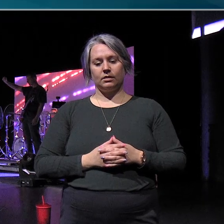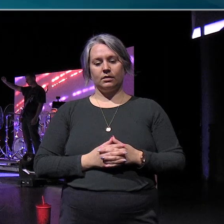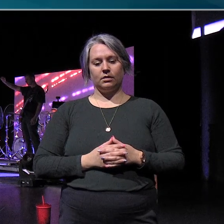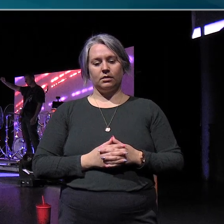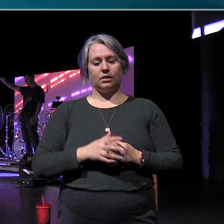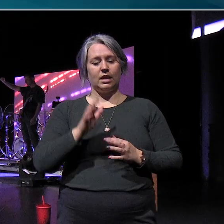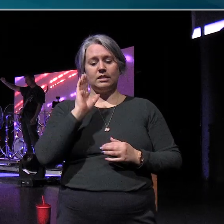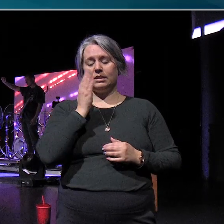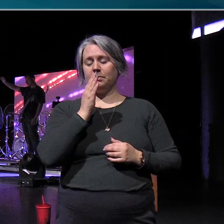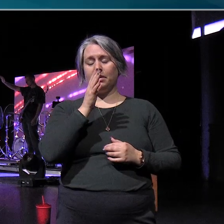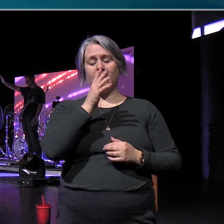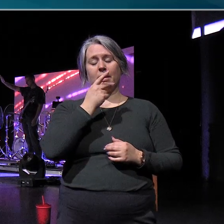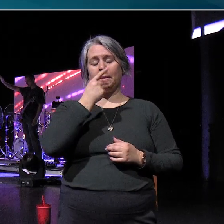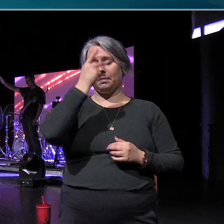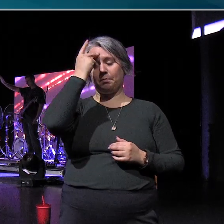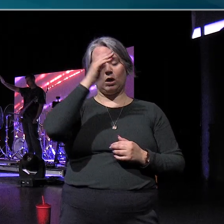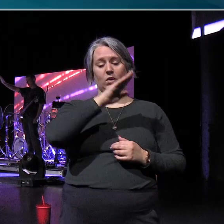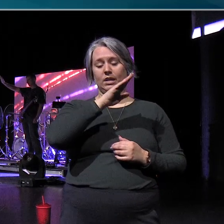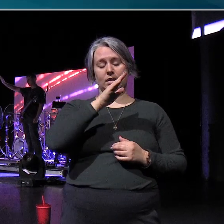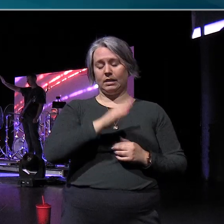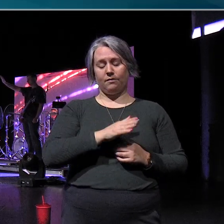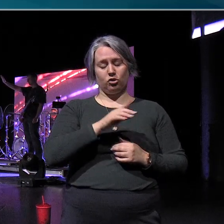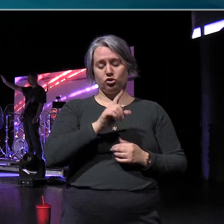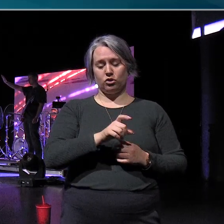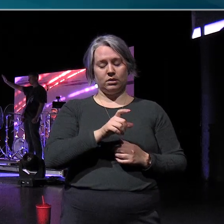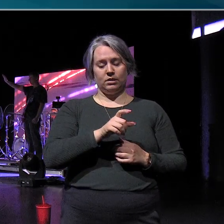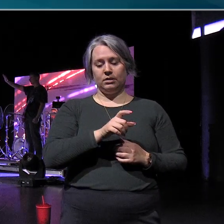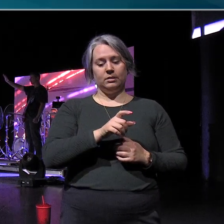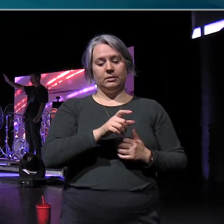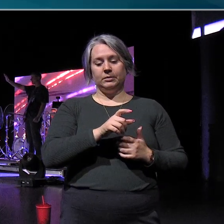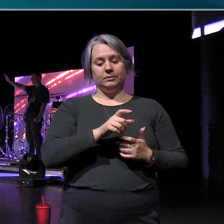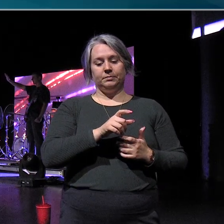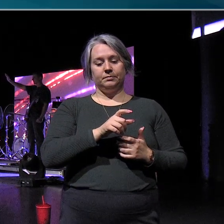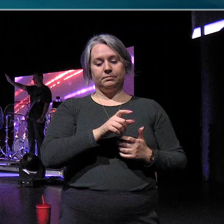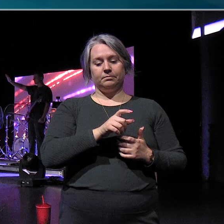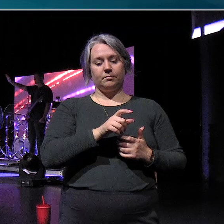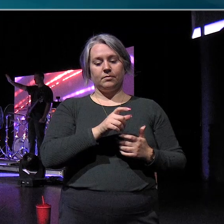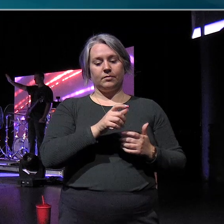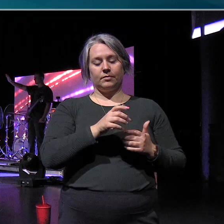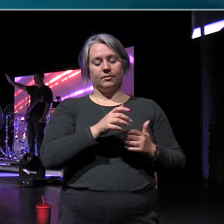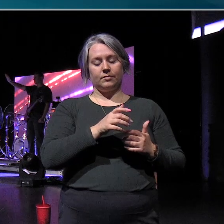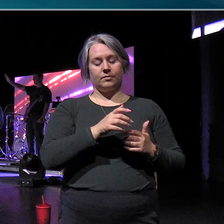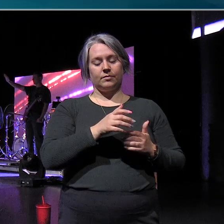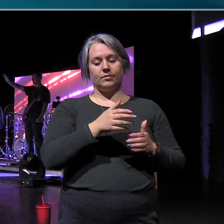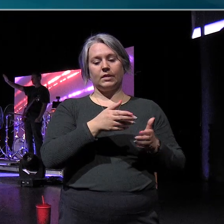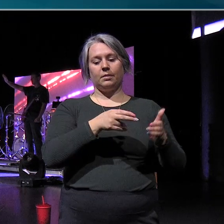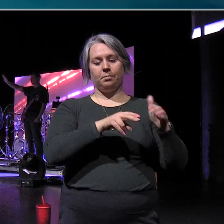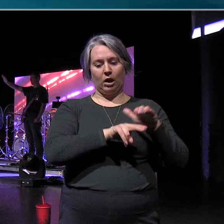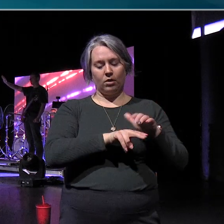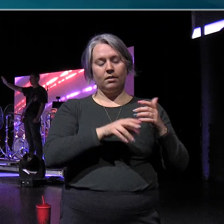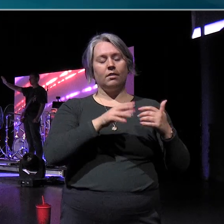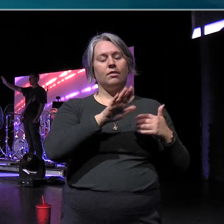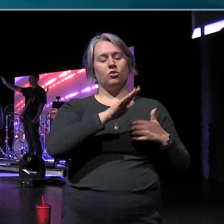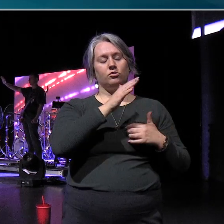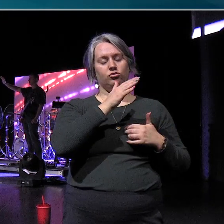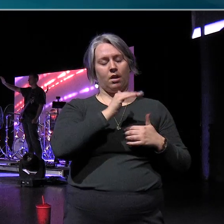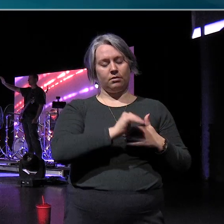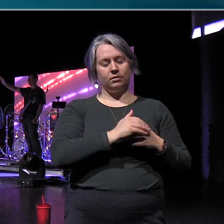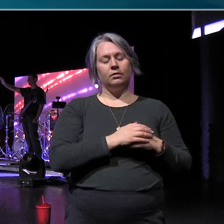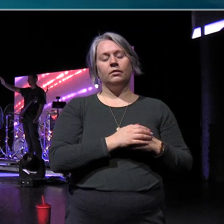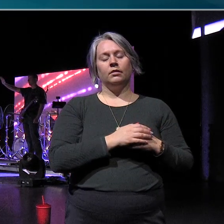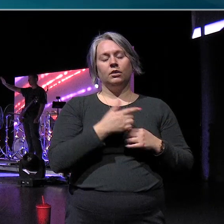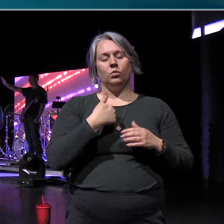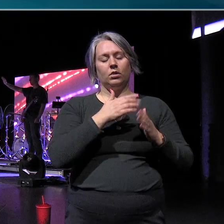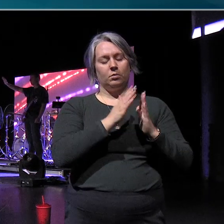parent should never have to bury their child, no matter what age. And so God, we pray comfort for Ruth too. And your precious Holy Spirit's